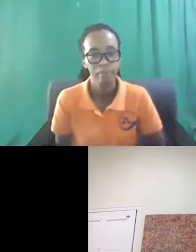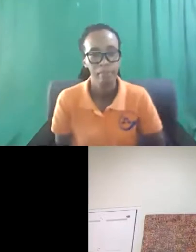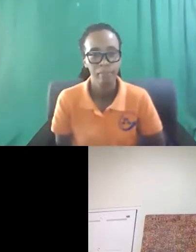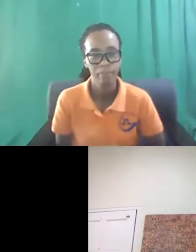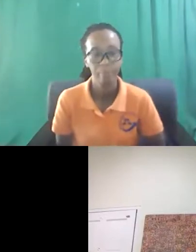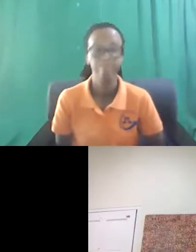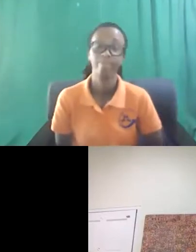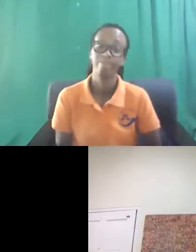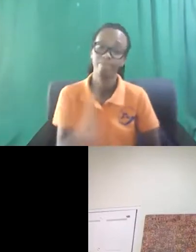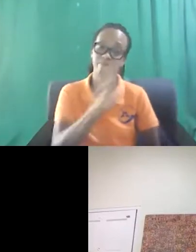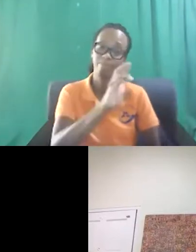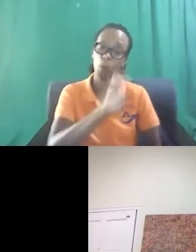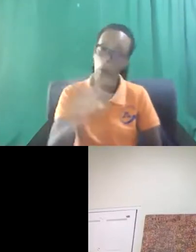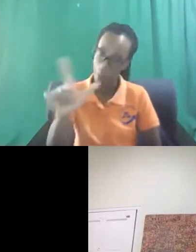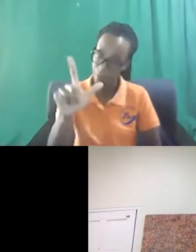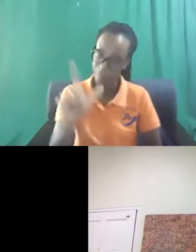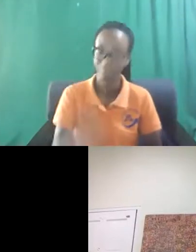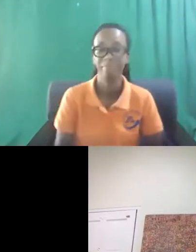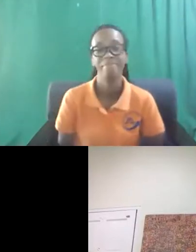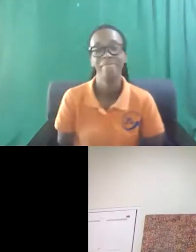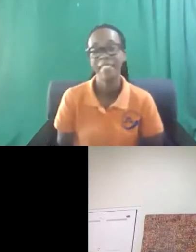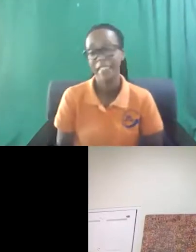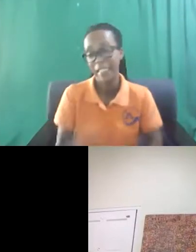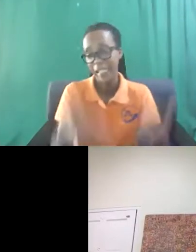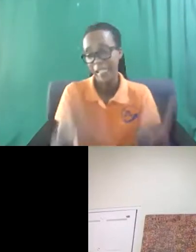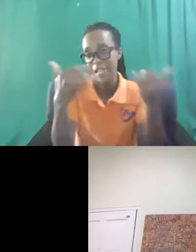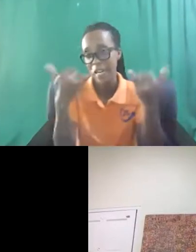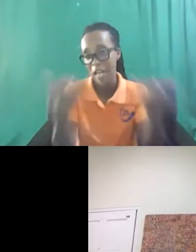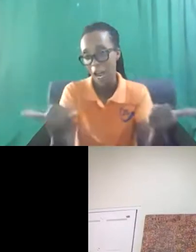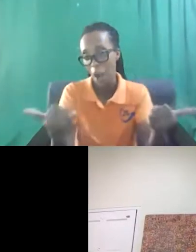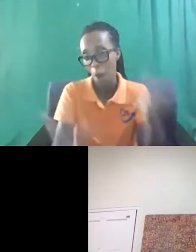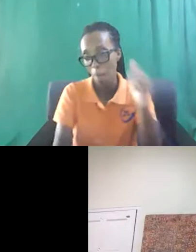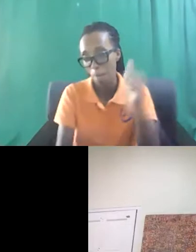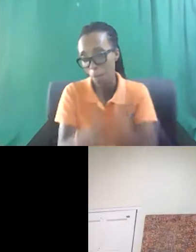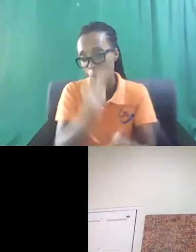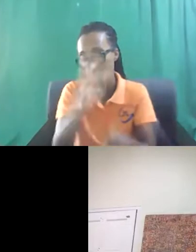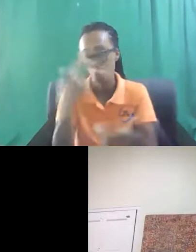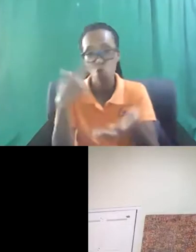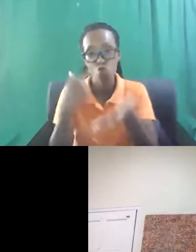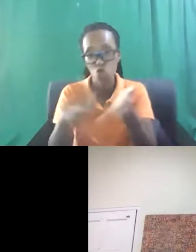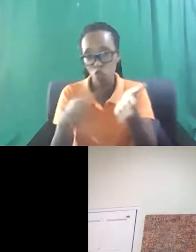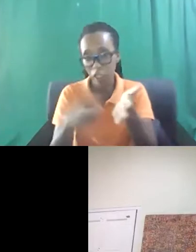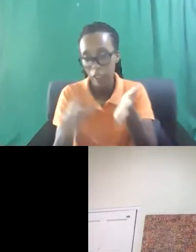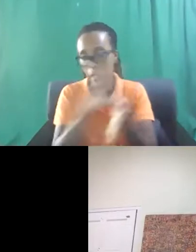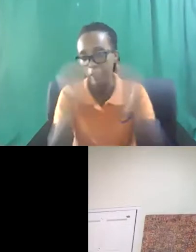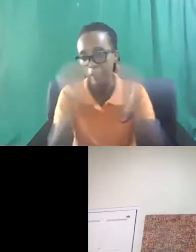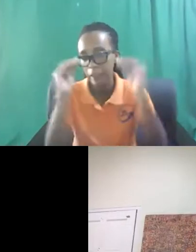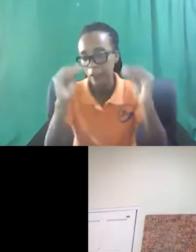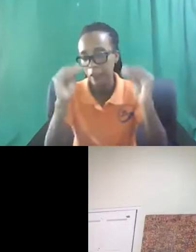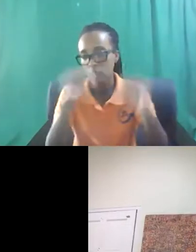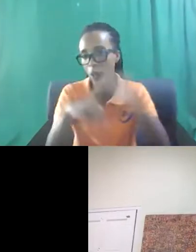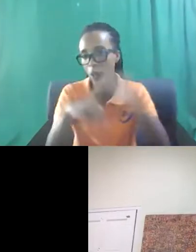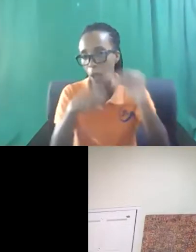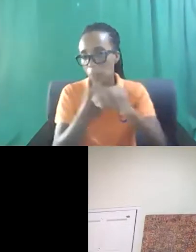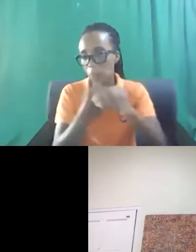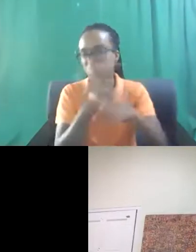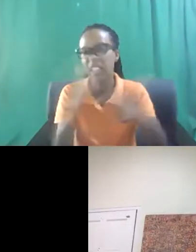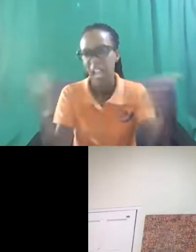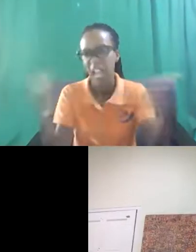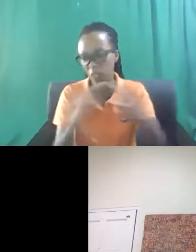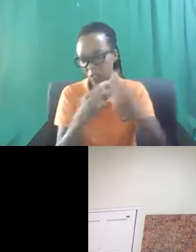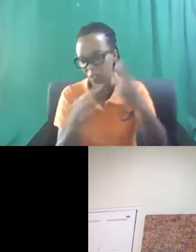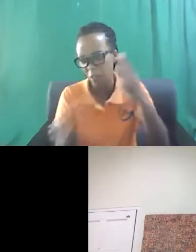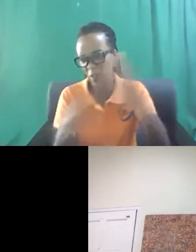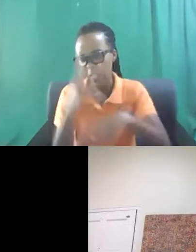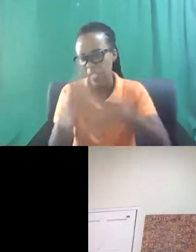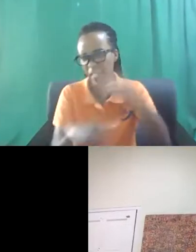Well, these days, most of my research and a lot of my teaching focuses on sign languages and Mhm. sign